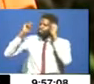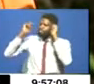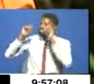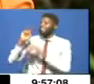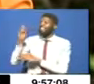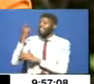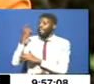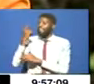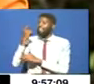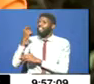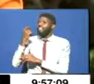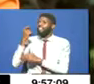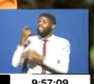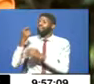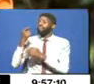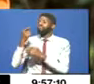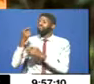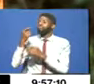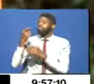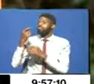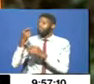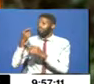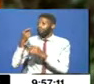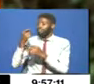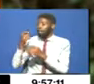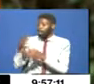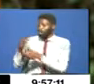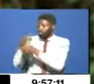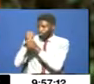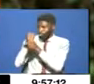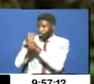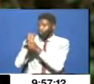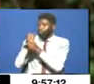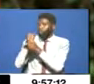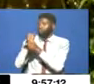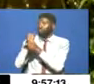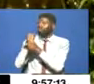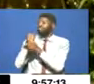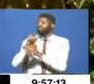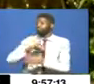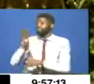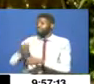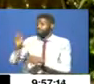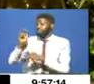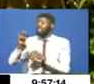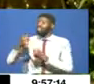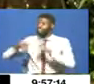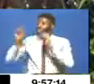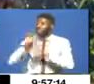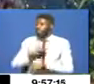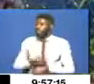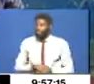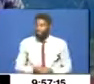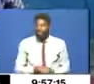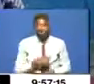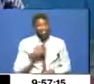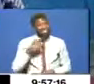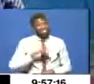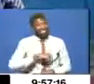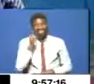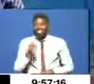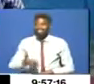of Kenya. You must have been very good to be given such a prestigious position. Yeah. So tell us a bit about this. My interest in tennis was because